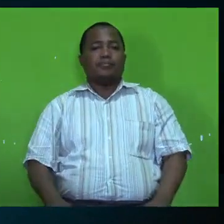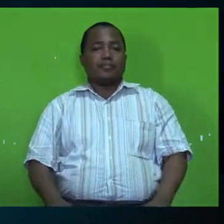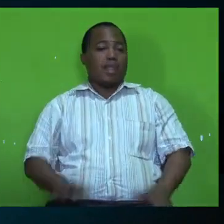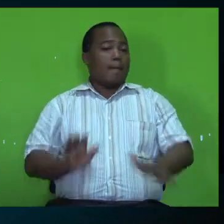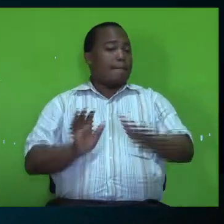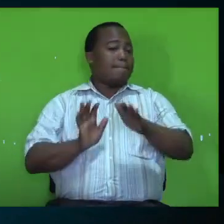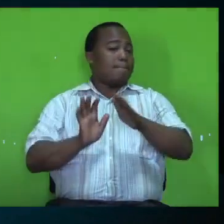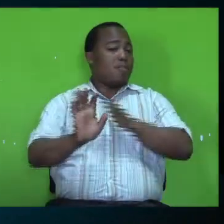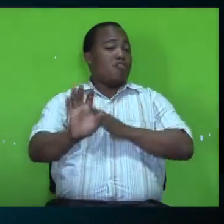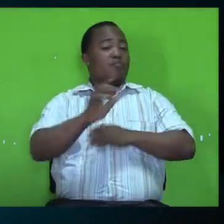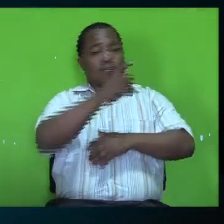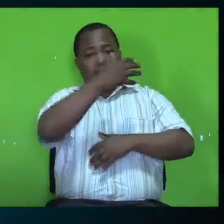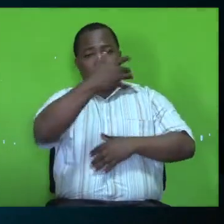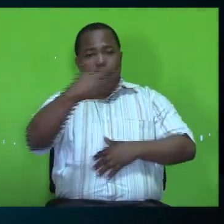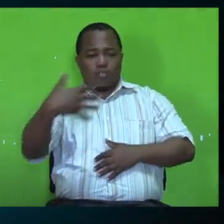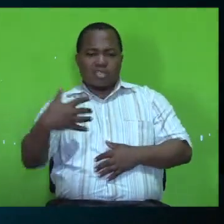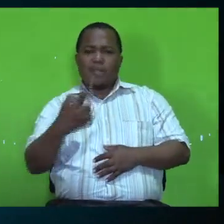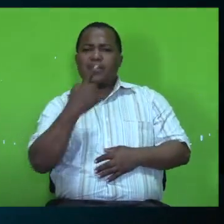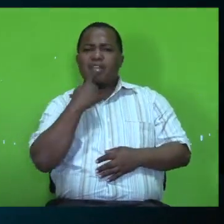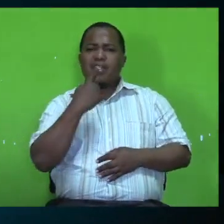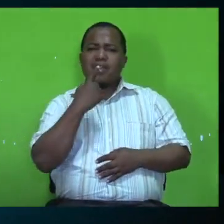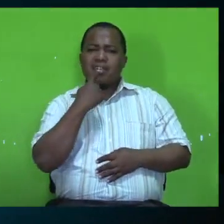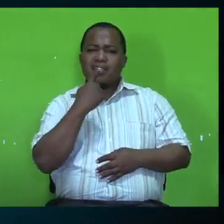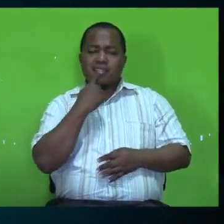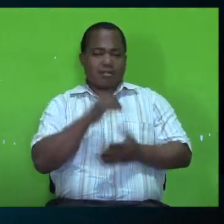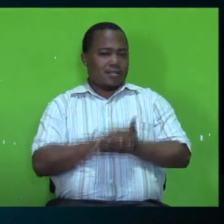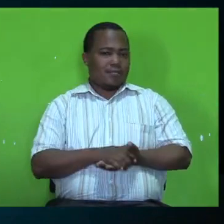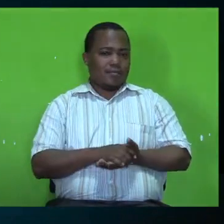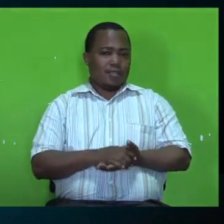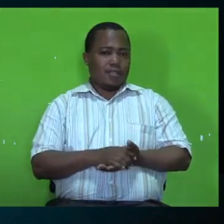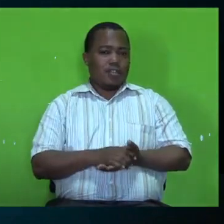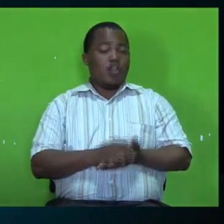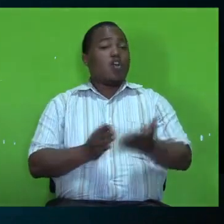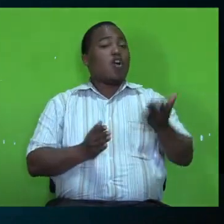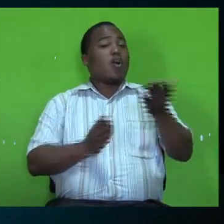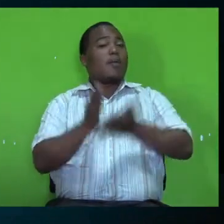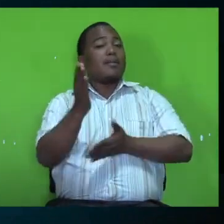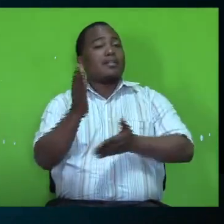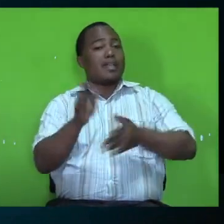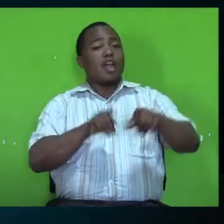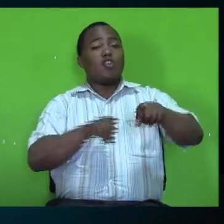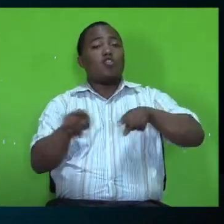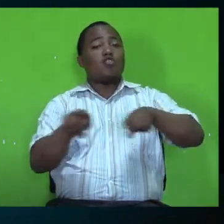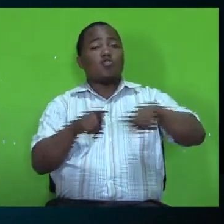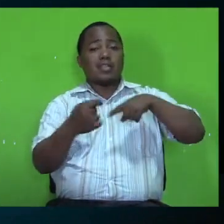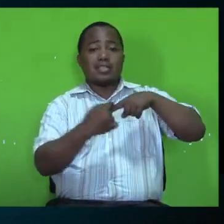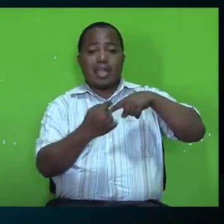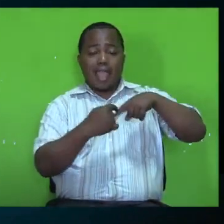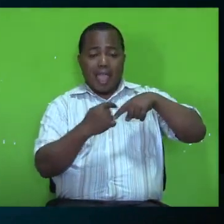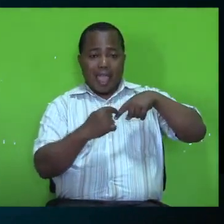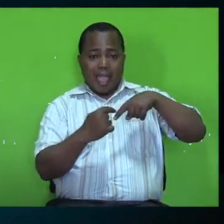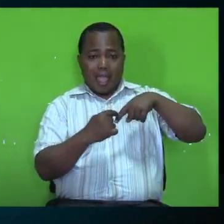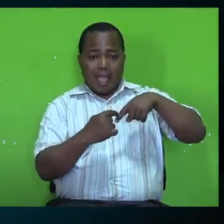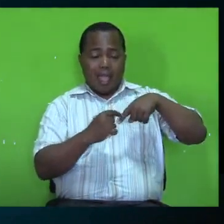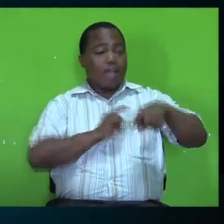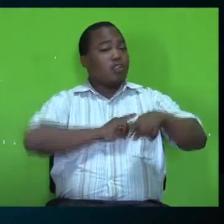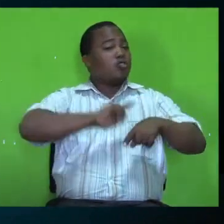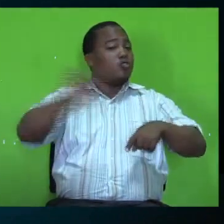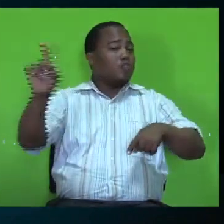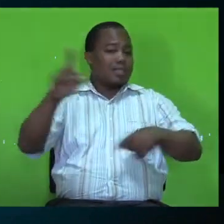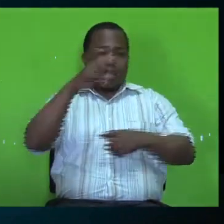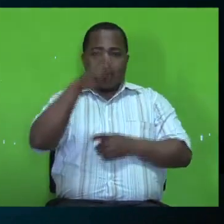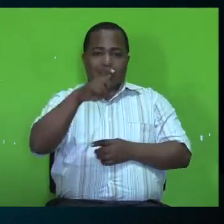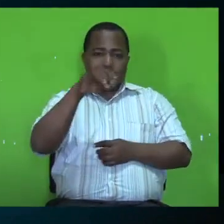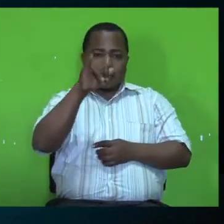Movement of water and mineral salts through the root hair or from the root hair to